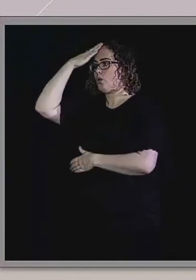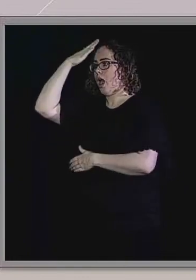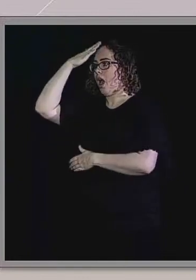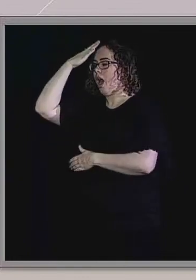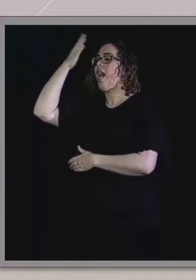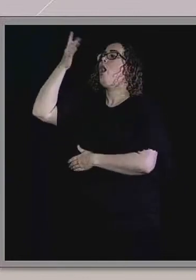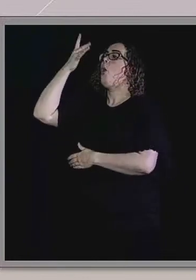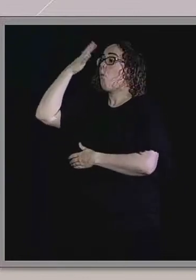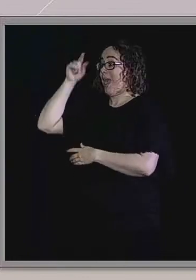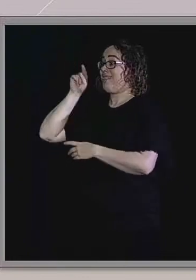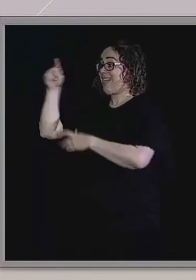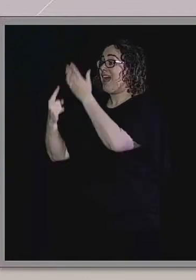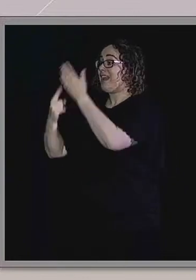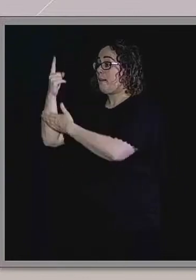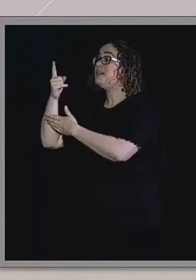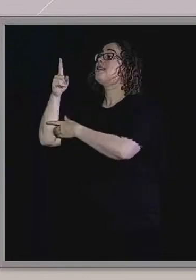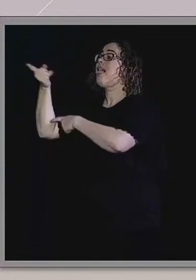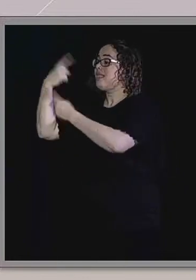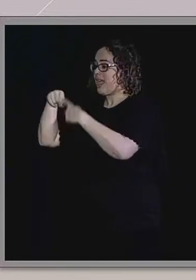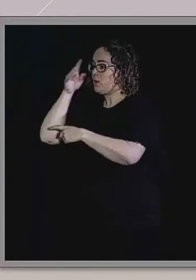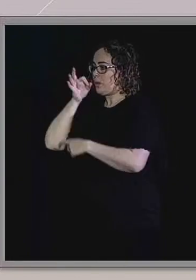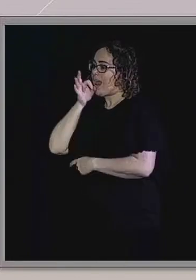him,